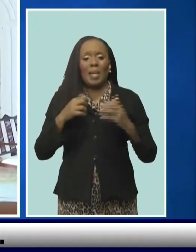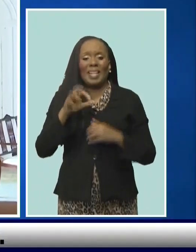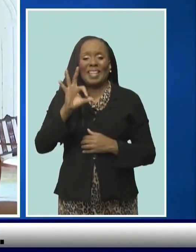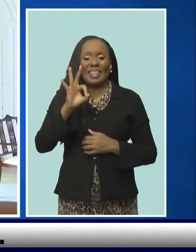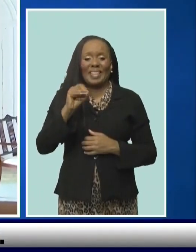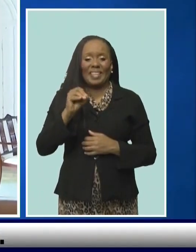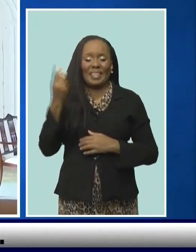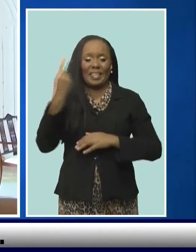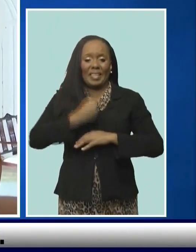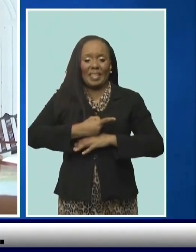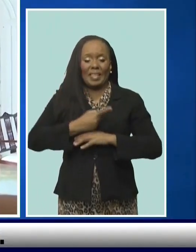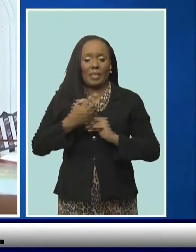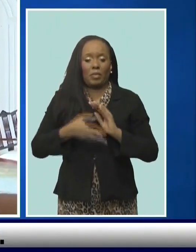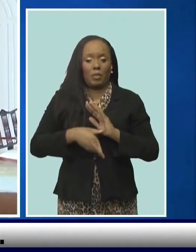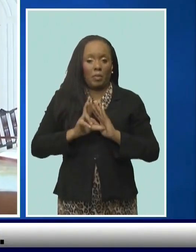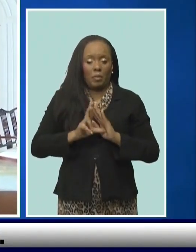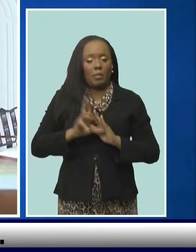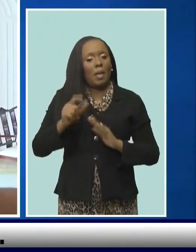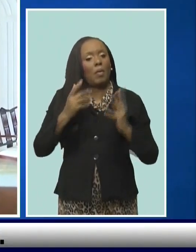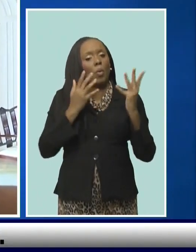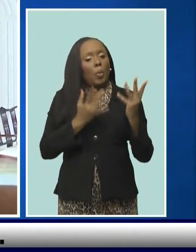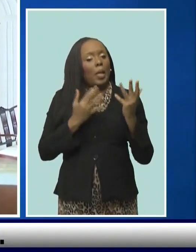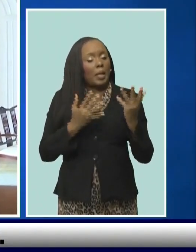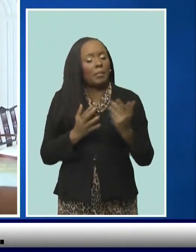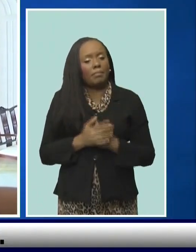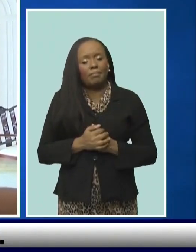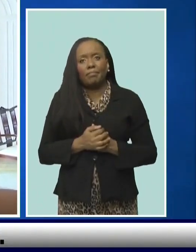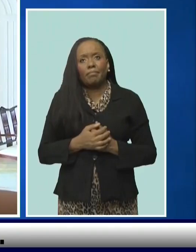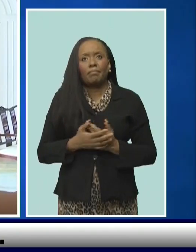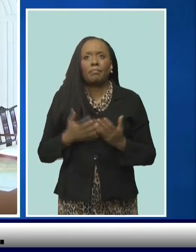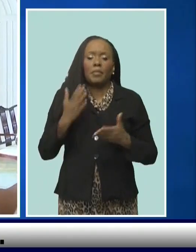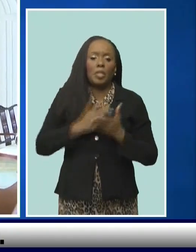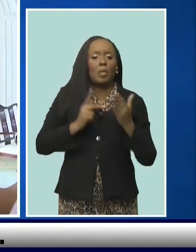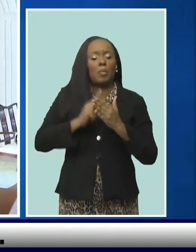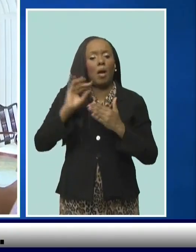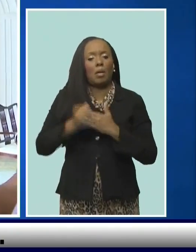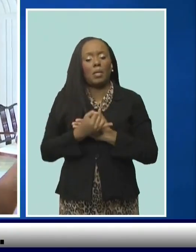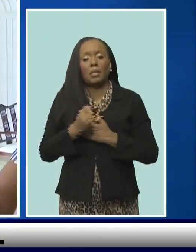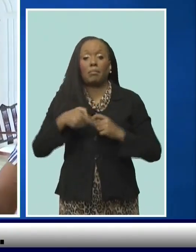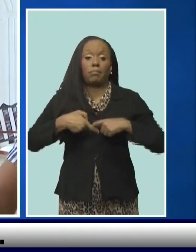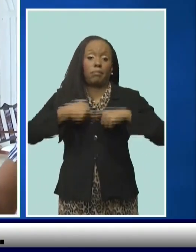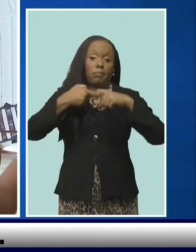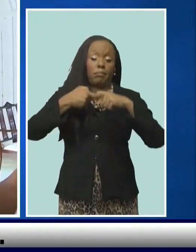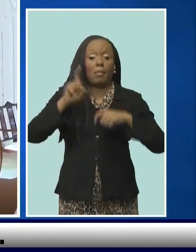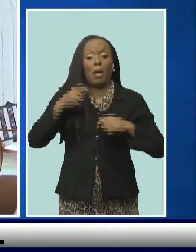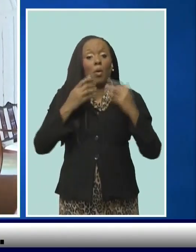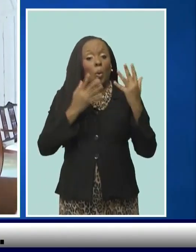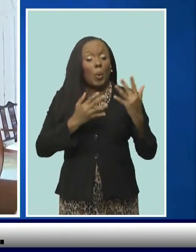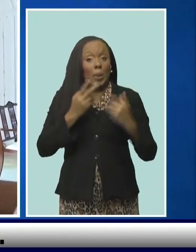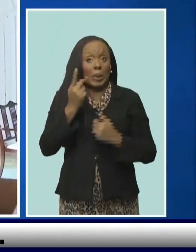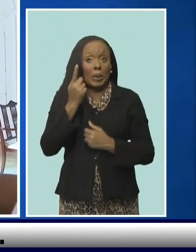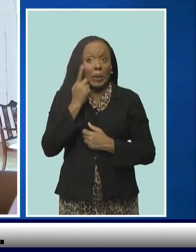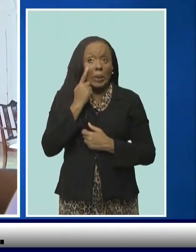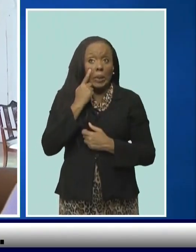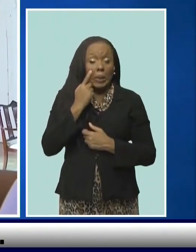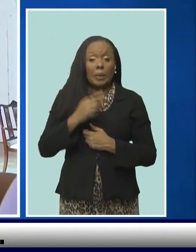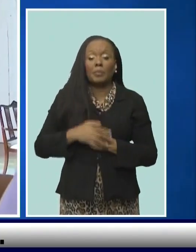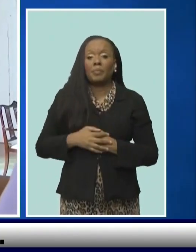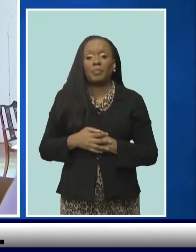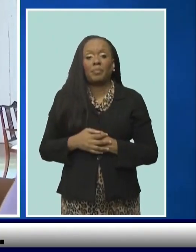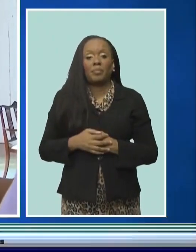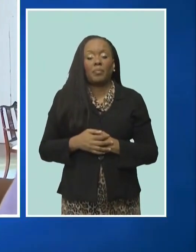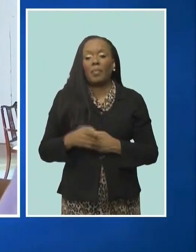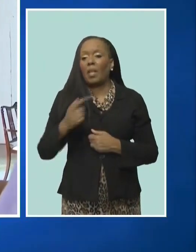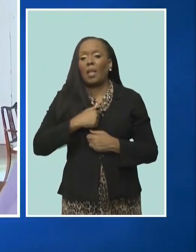think that you just have to wait. I mean, it would be inconvenient to some projects, but we have to wait and see. I don't believe in jumping in